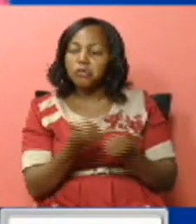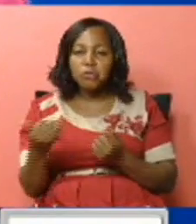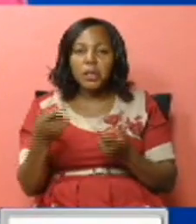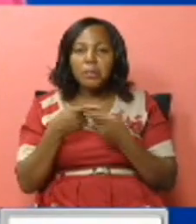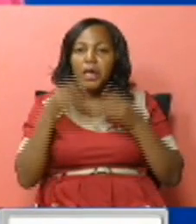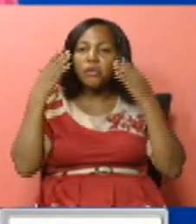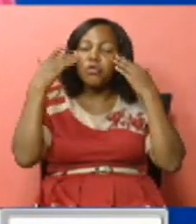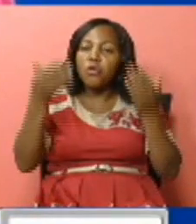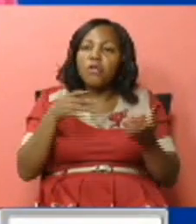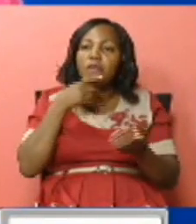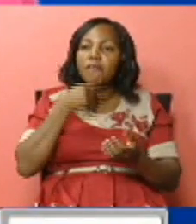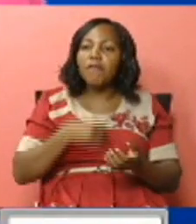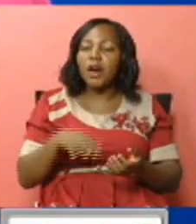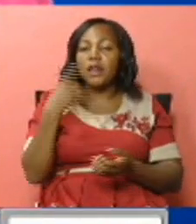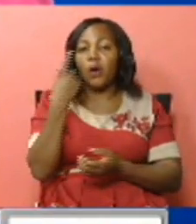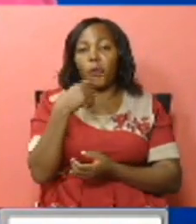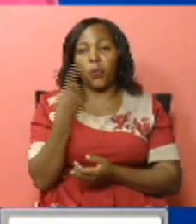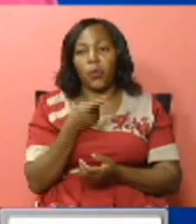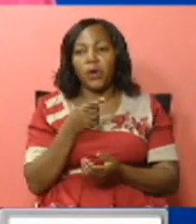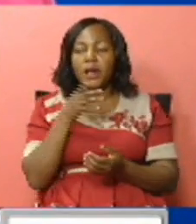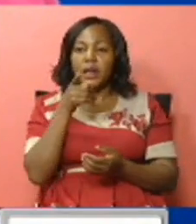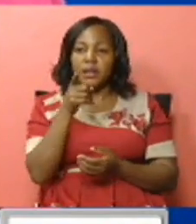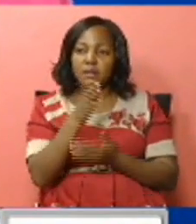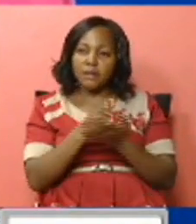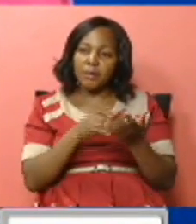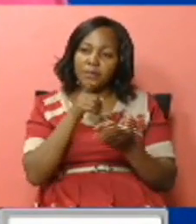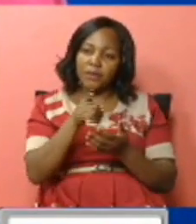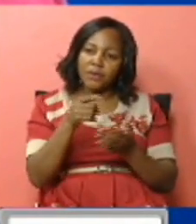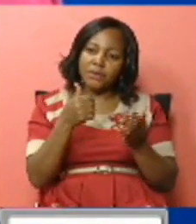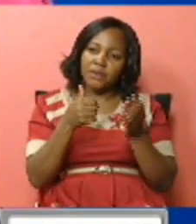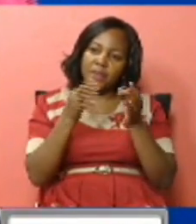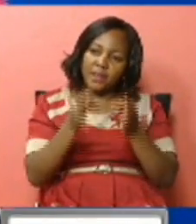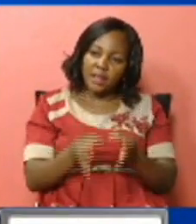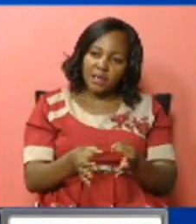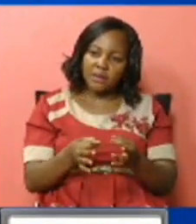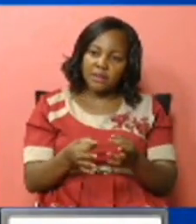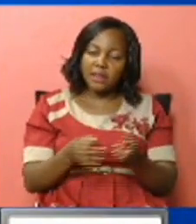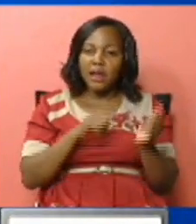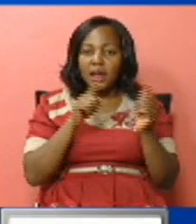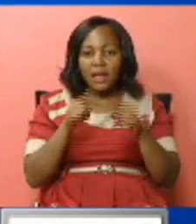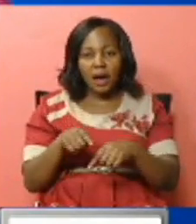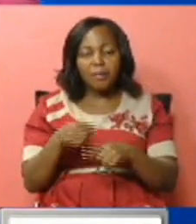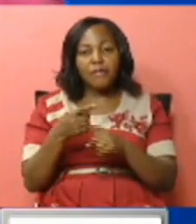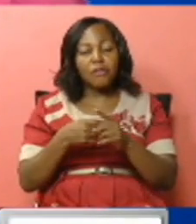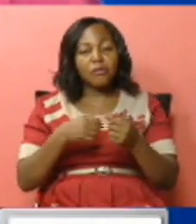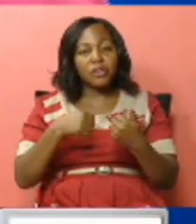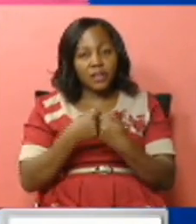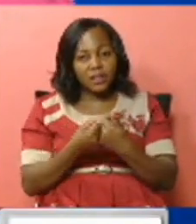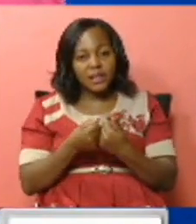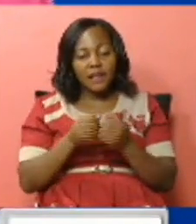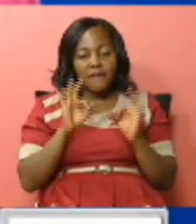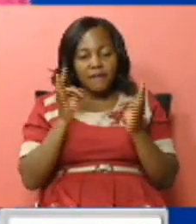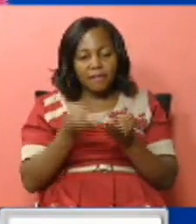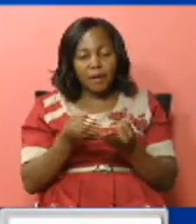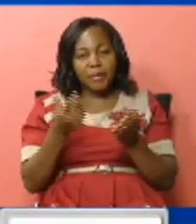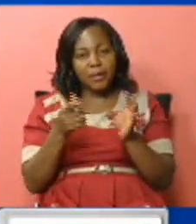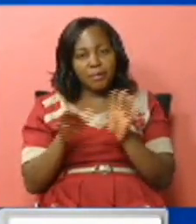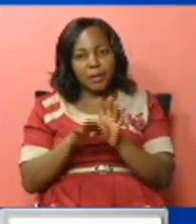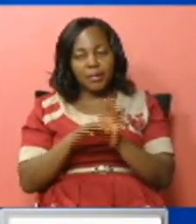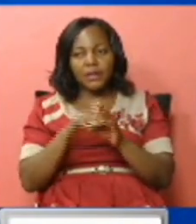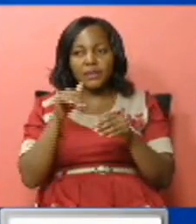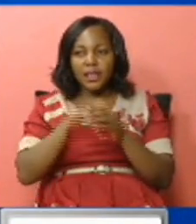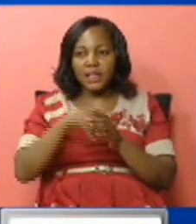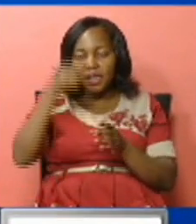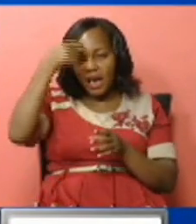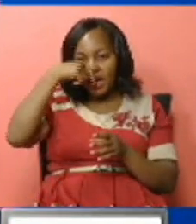not know the father of any of the children. So some of those things some of the challenges that they've been facing is rejection from their family members. In Acholi